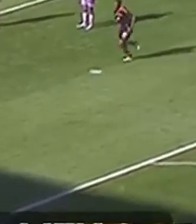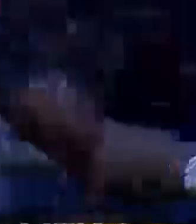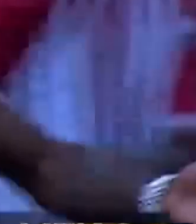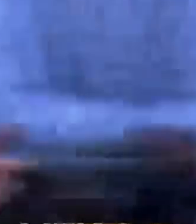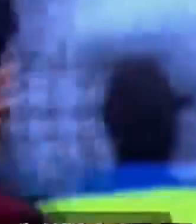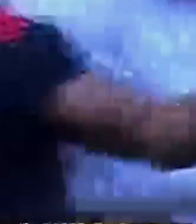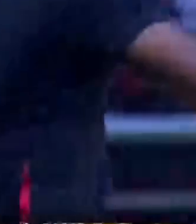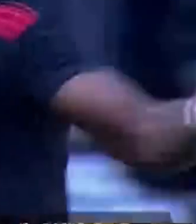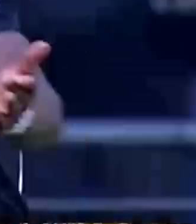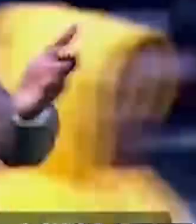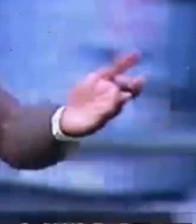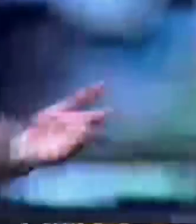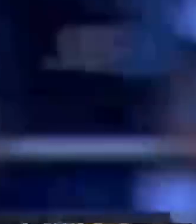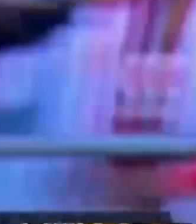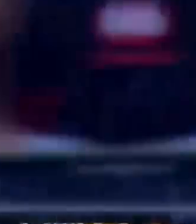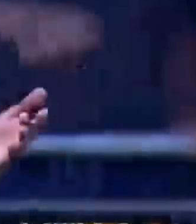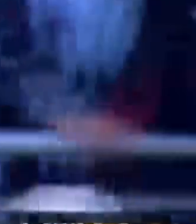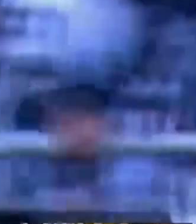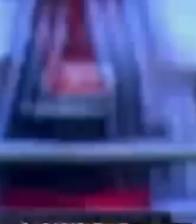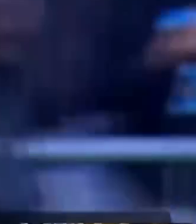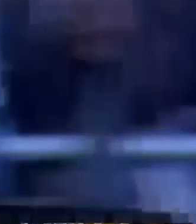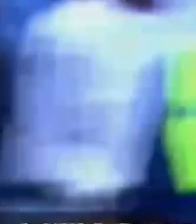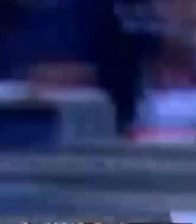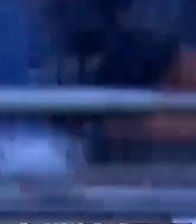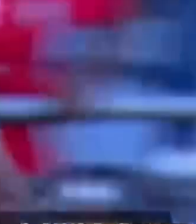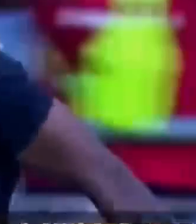ka boemele la Orlando Stadium.